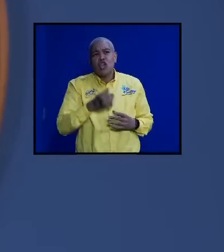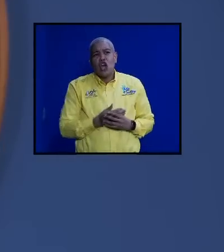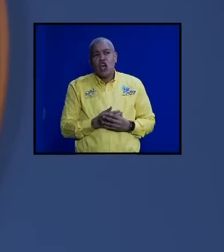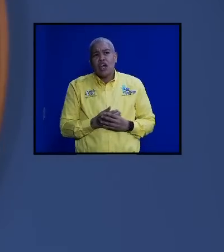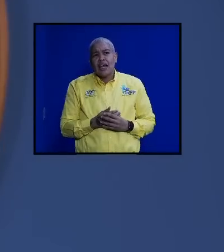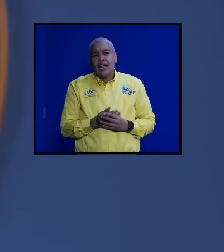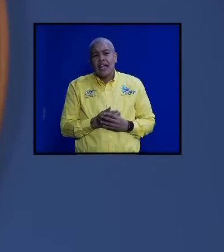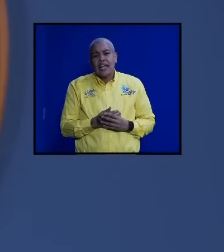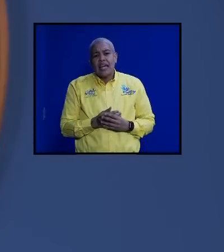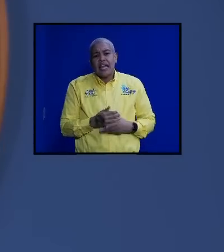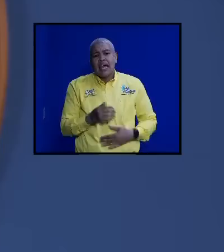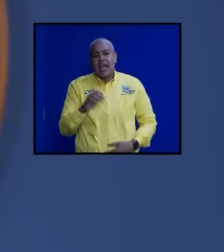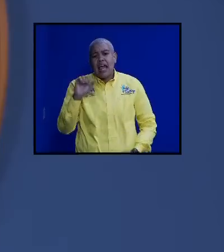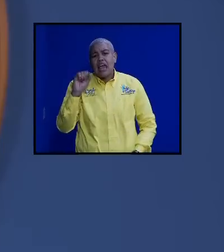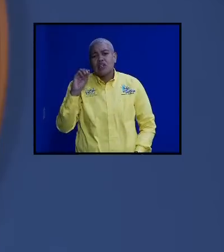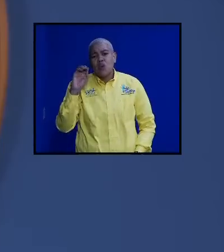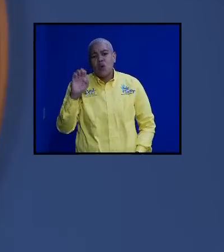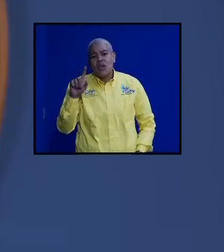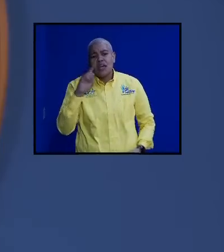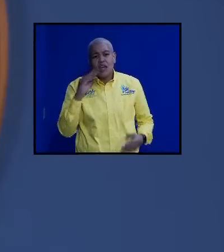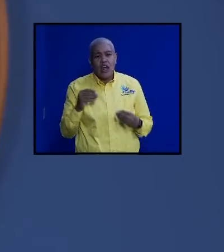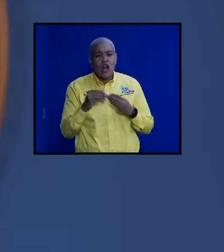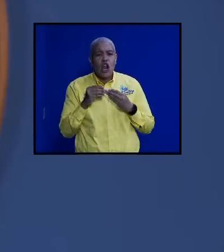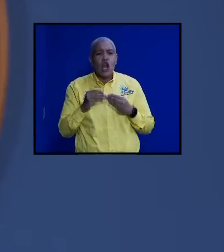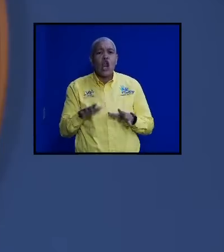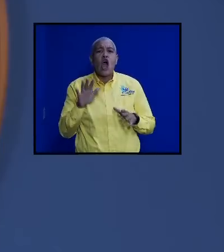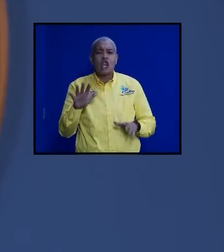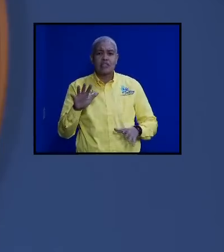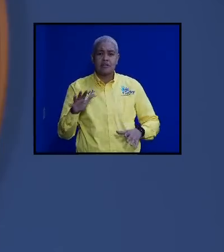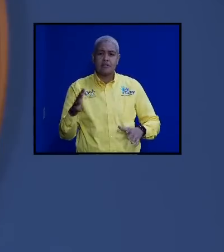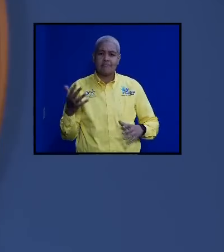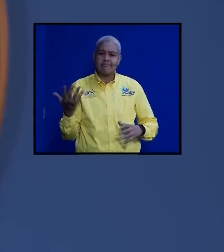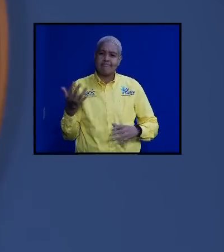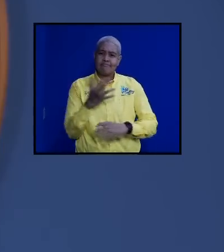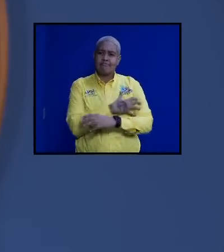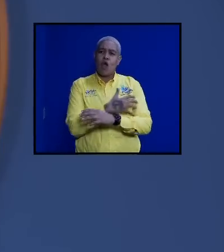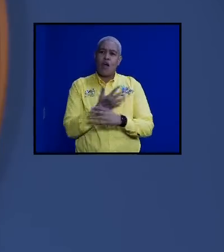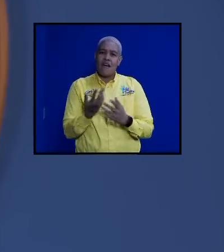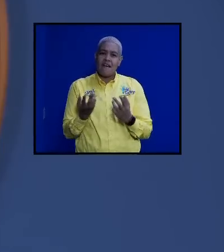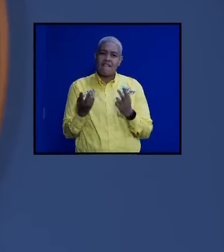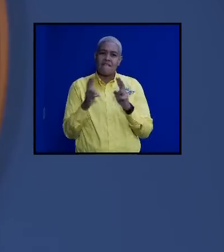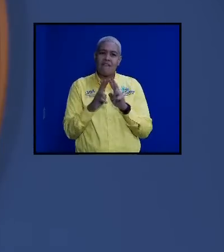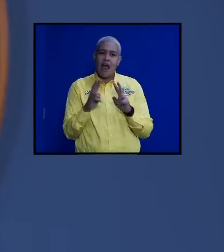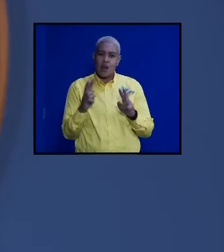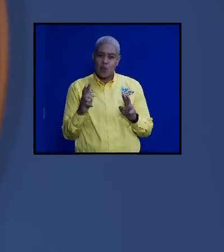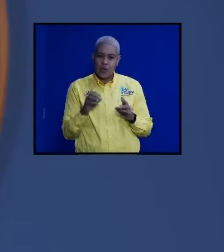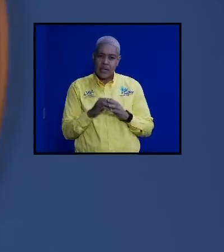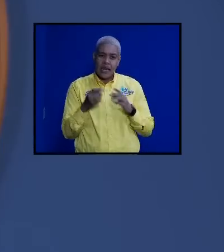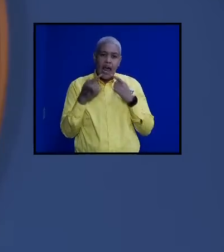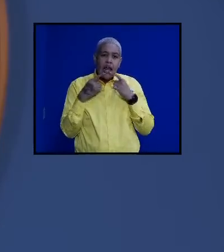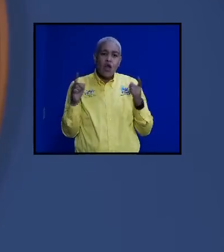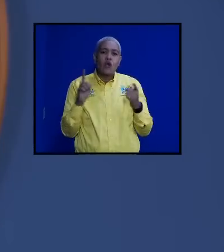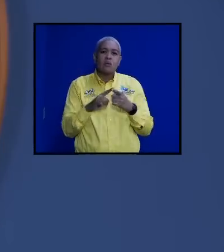the SOE has lost its shock value in both announcement and execution?